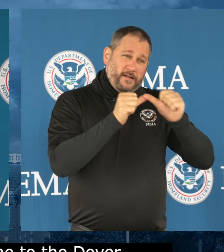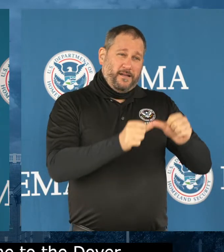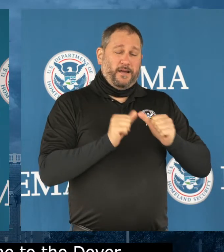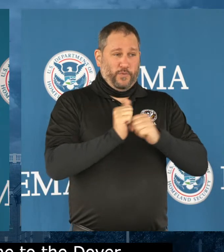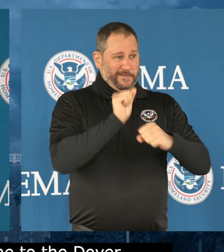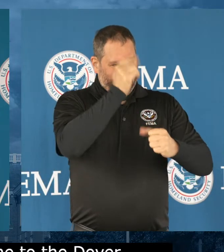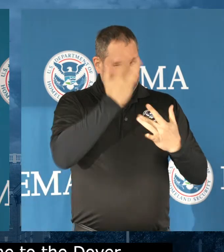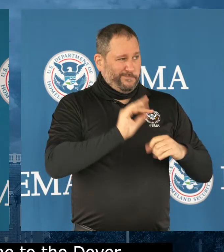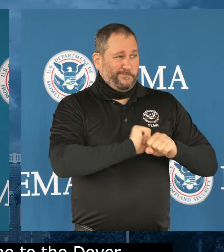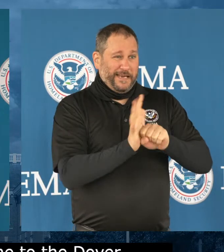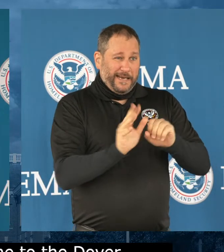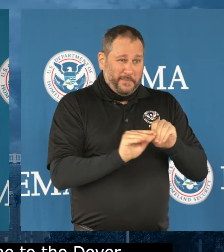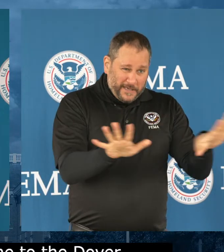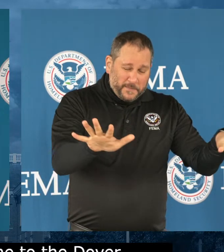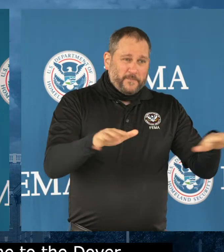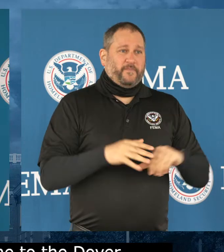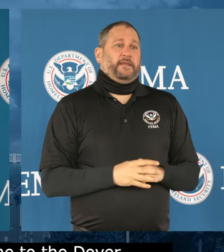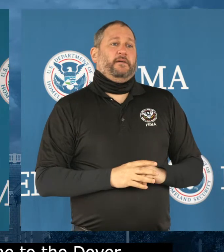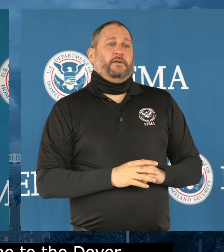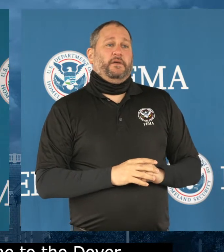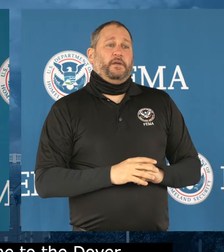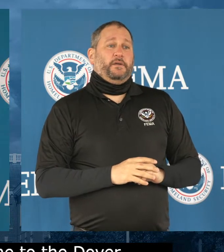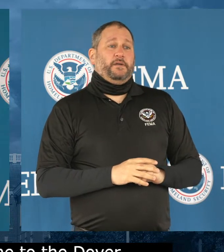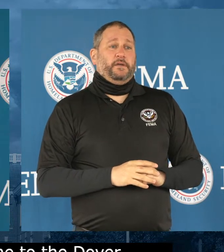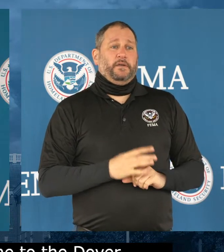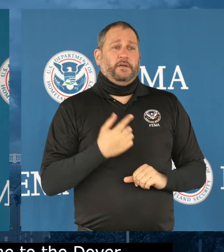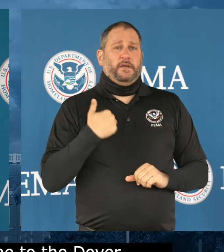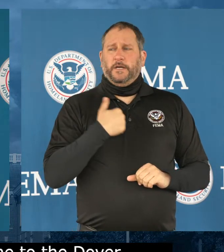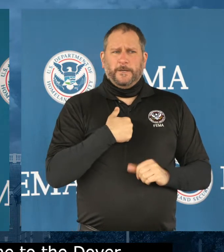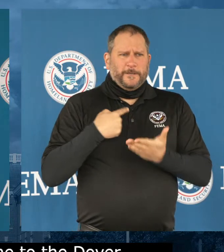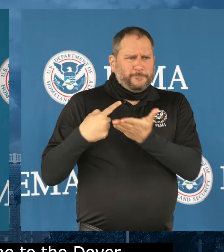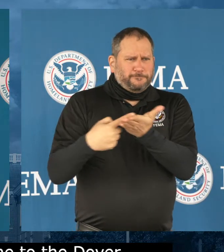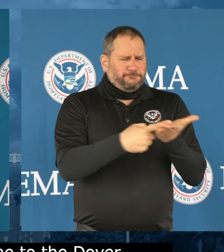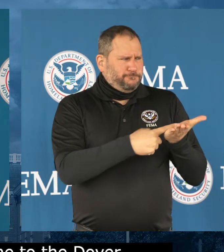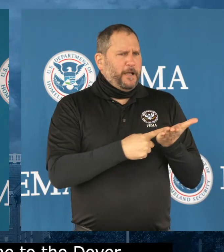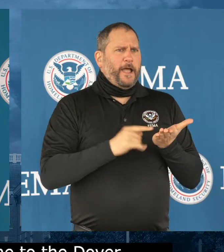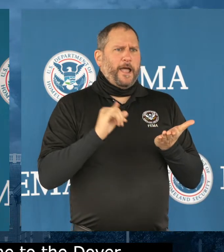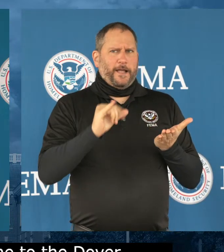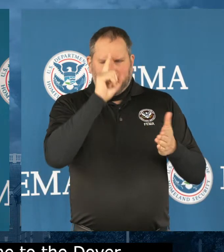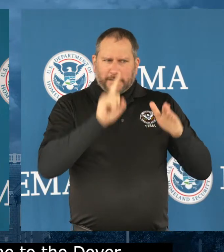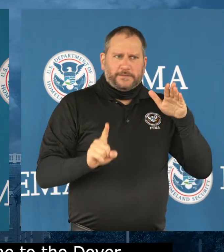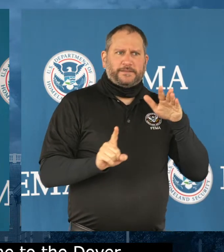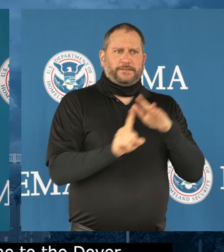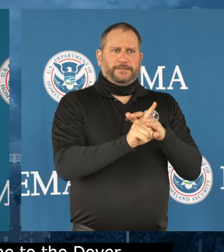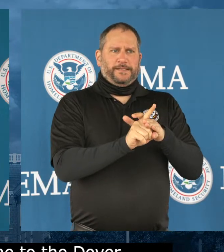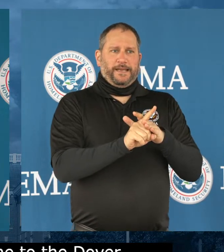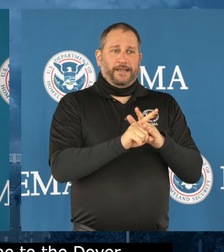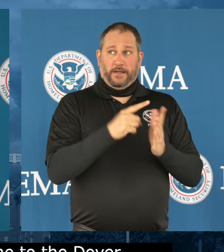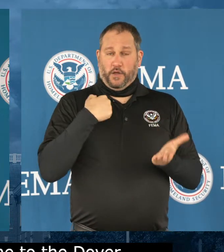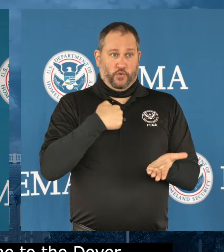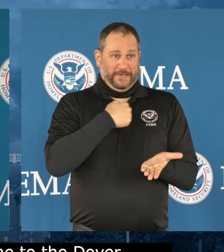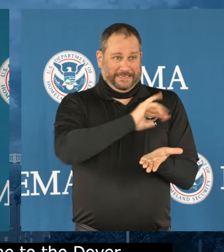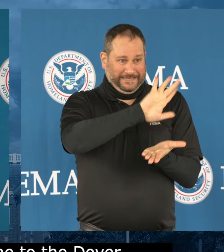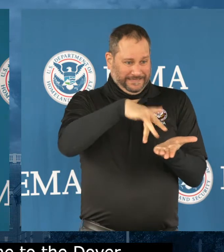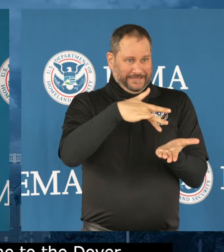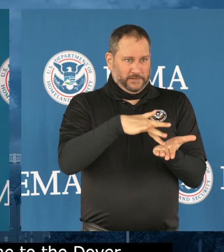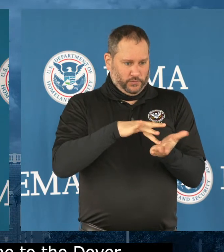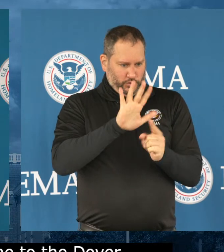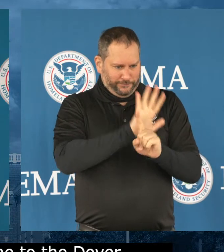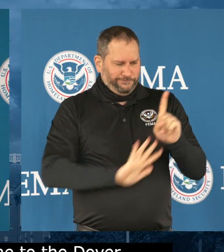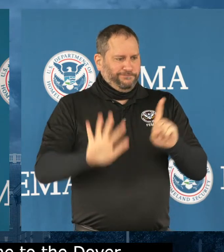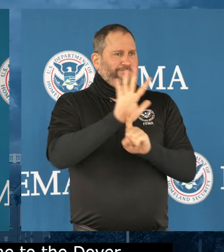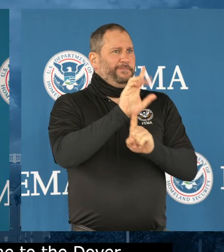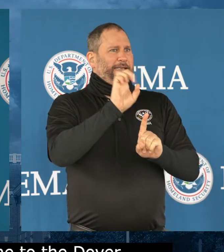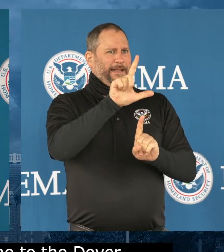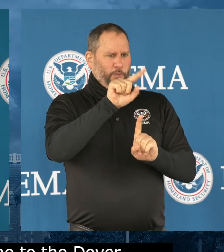pandemic. And we started talking, and it came to us, we realized, I guess, that we're centrally located in the state of Delaware. So we